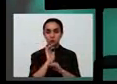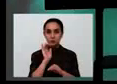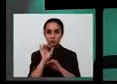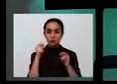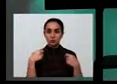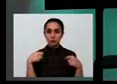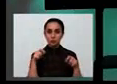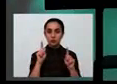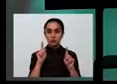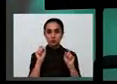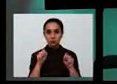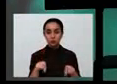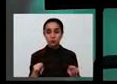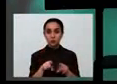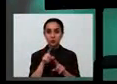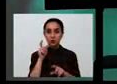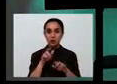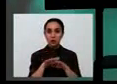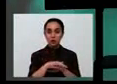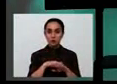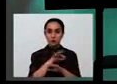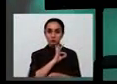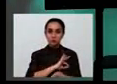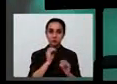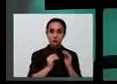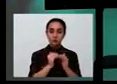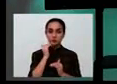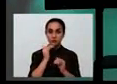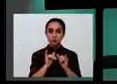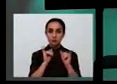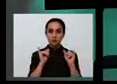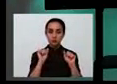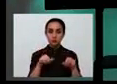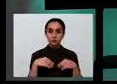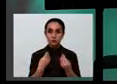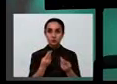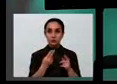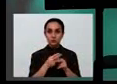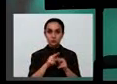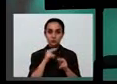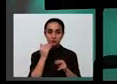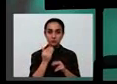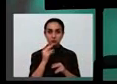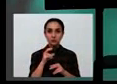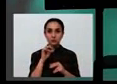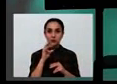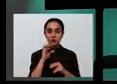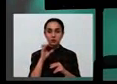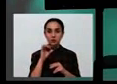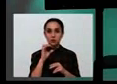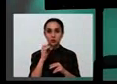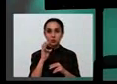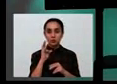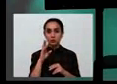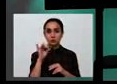Bu nimagada aholining daromadining yuqori bo'lishiga olib keladi. Demak, mana shu Deng Xiaopingning